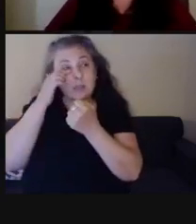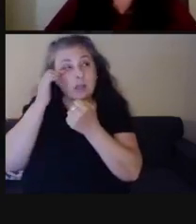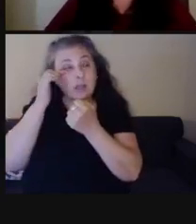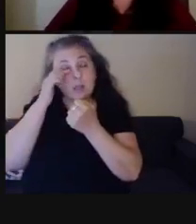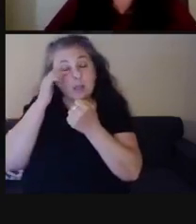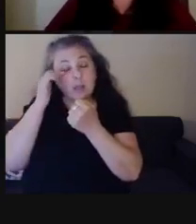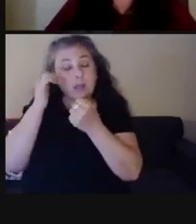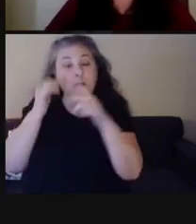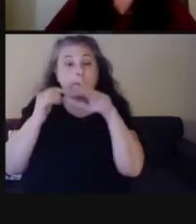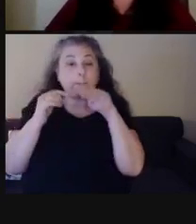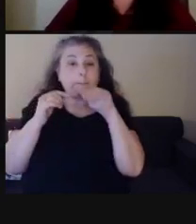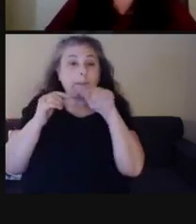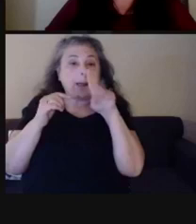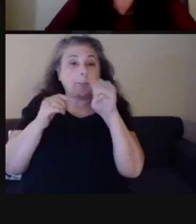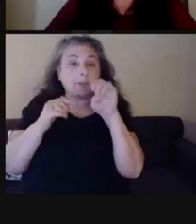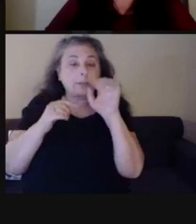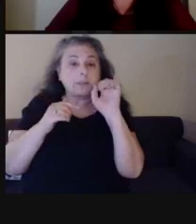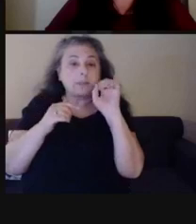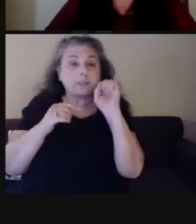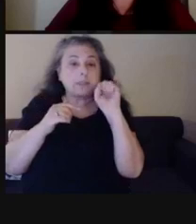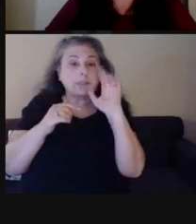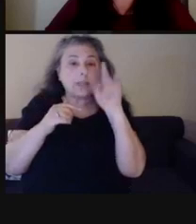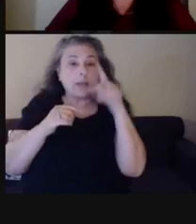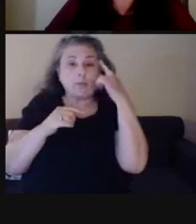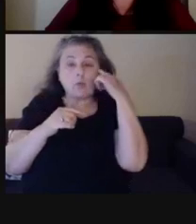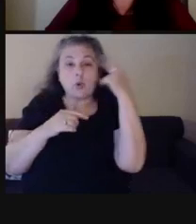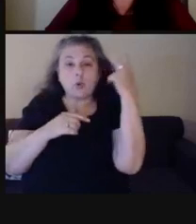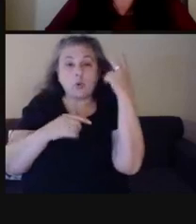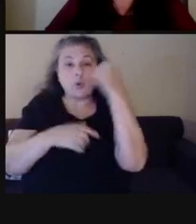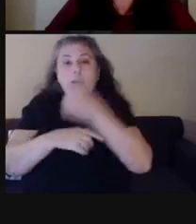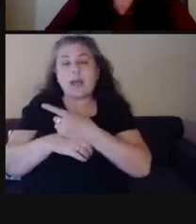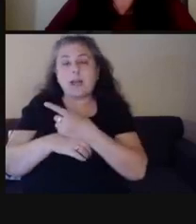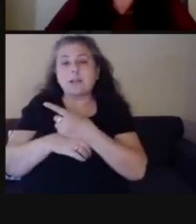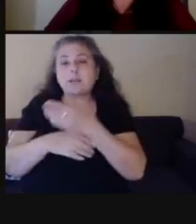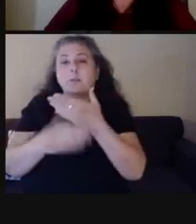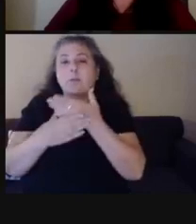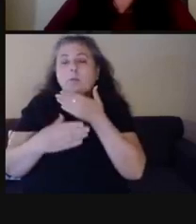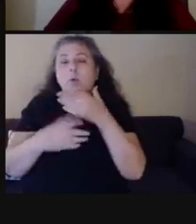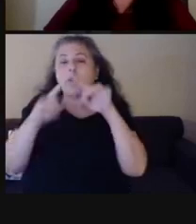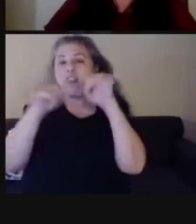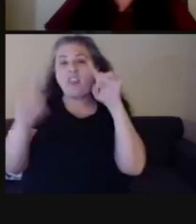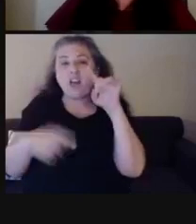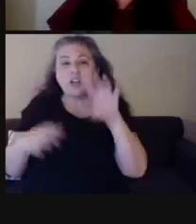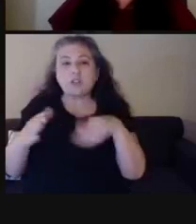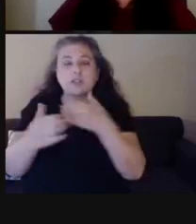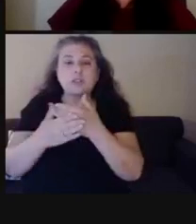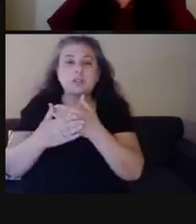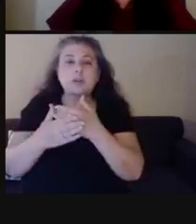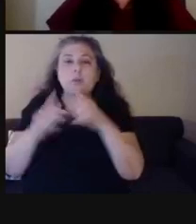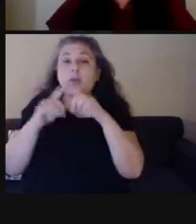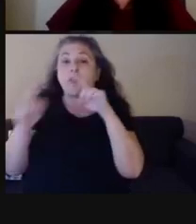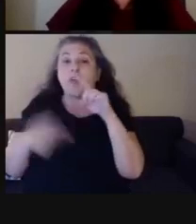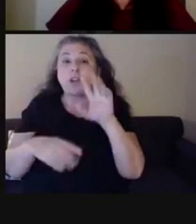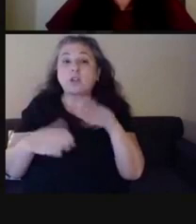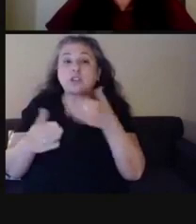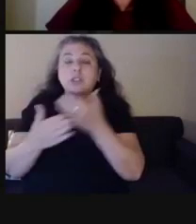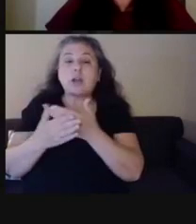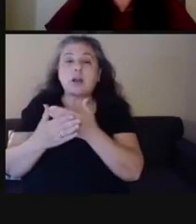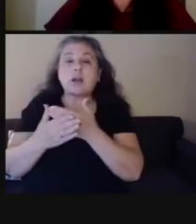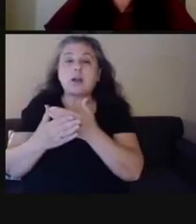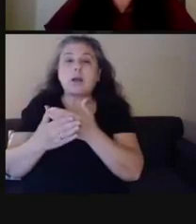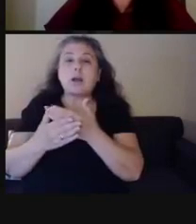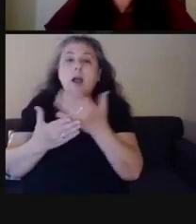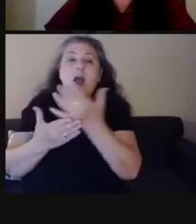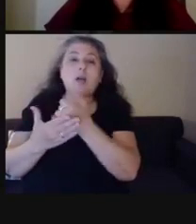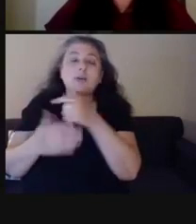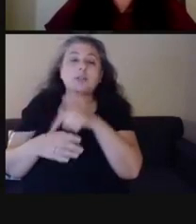maple sap for 2 days only before the thunders came. Once the thunders come, harvest time is over and